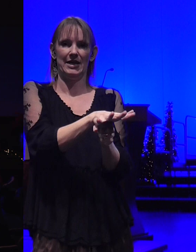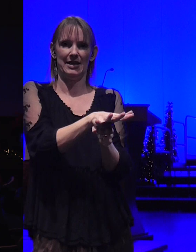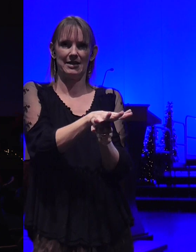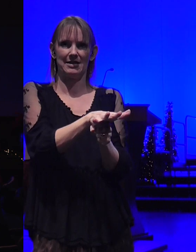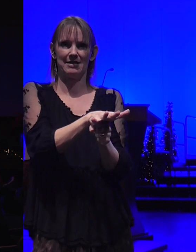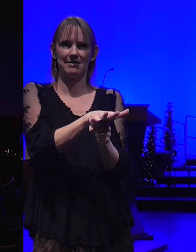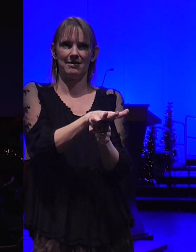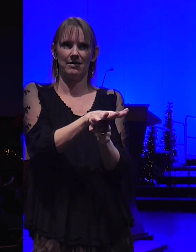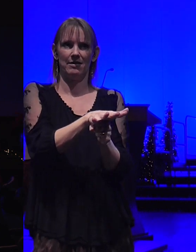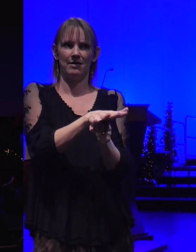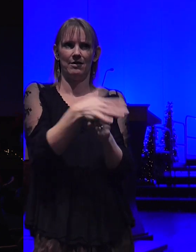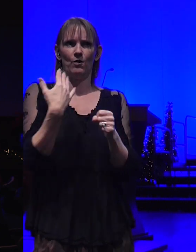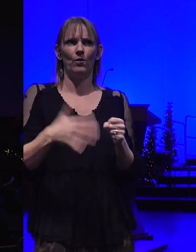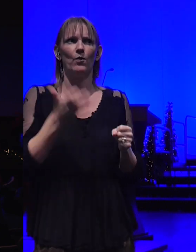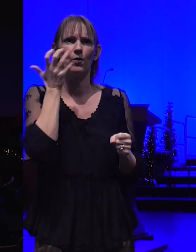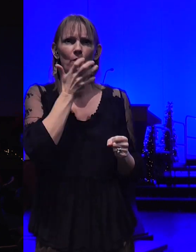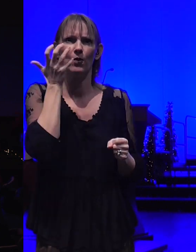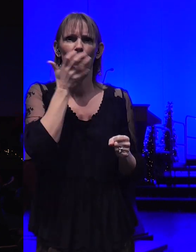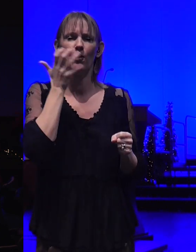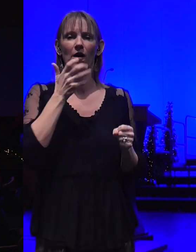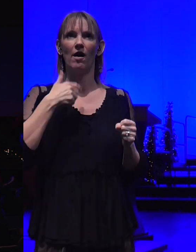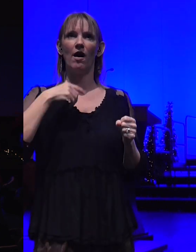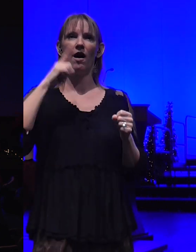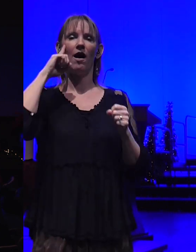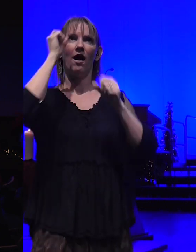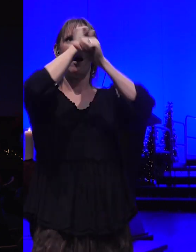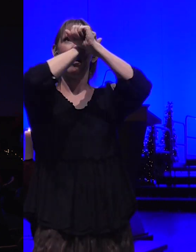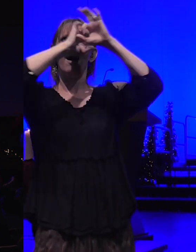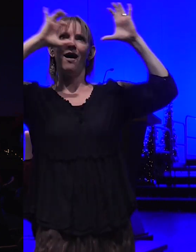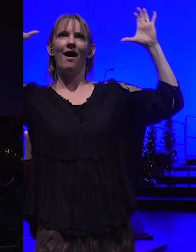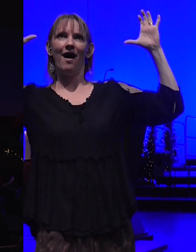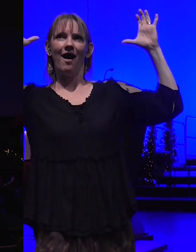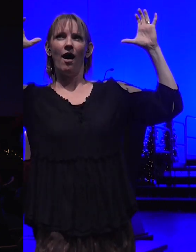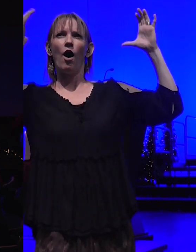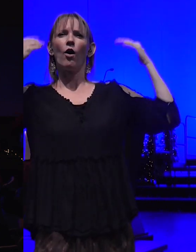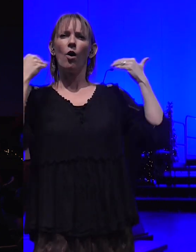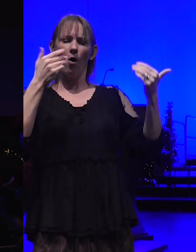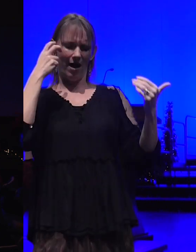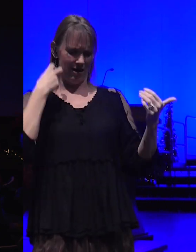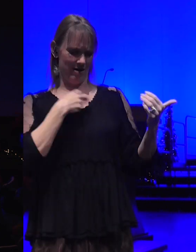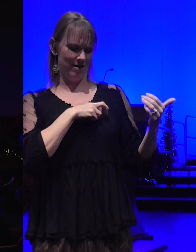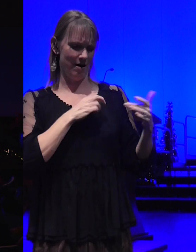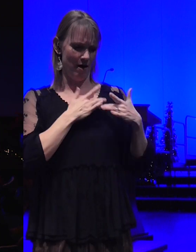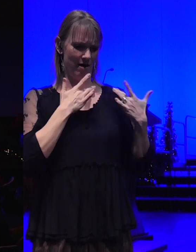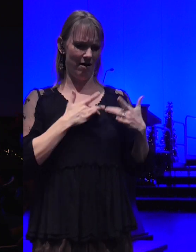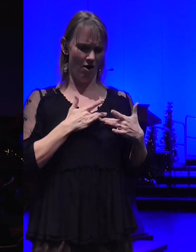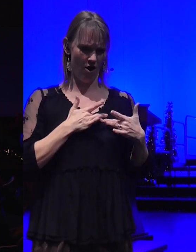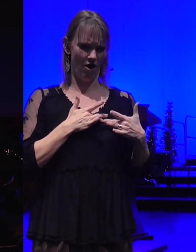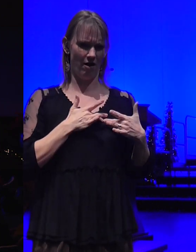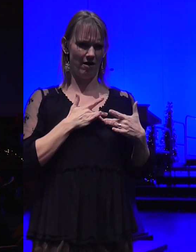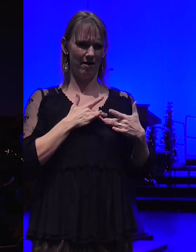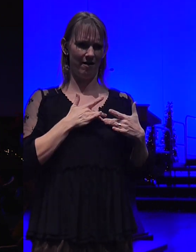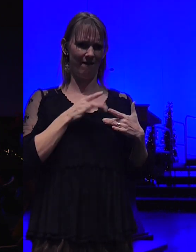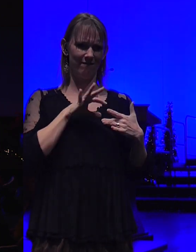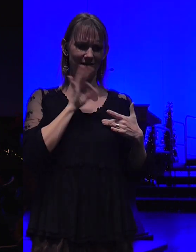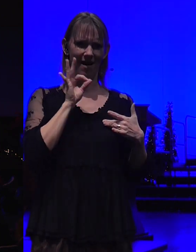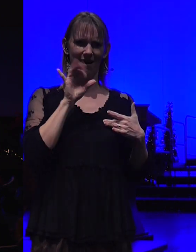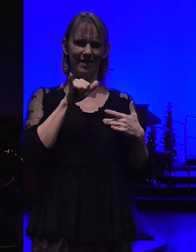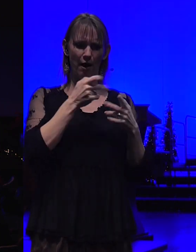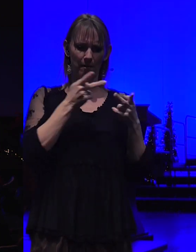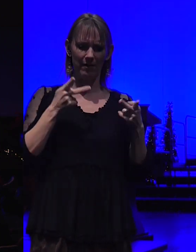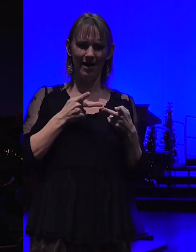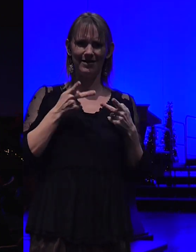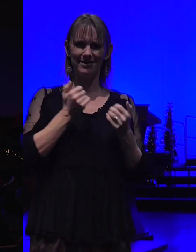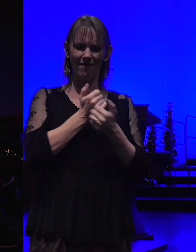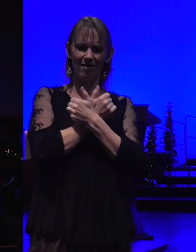That opens up this incredible vision. Journey to the manger of your heart and discover this immense spaciousness of love,